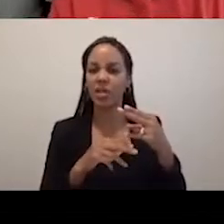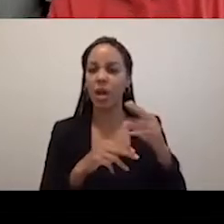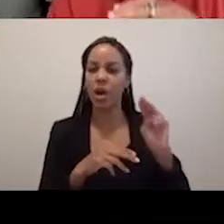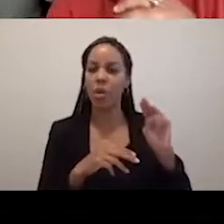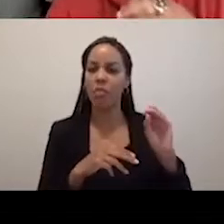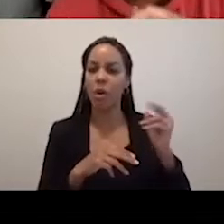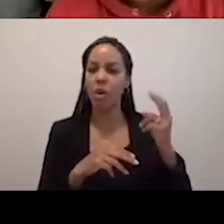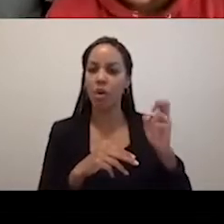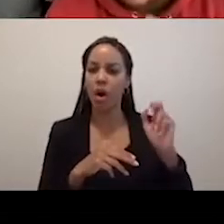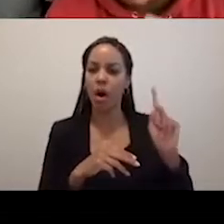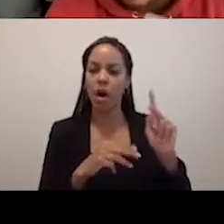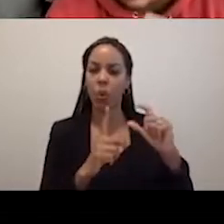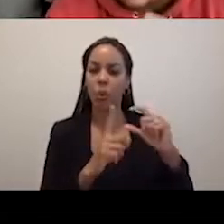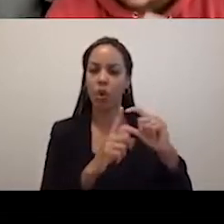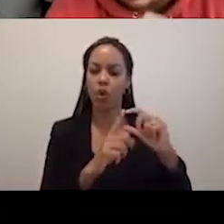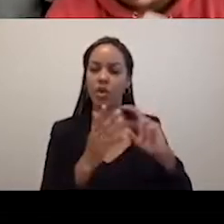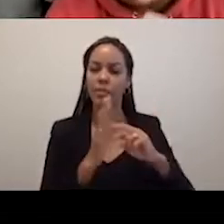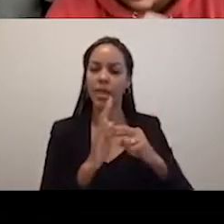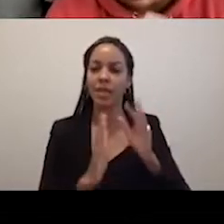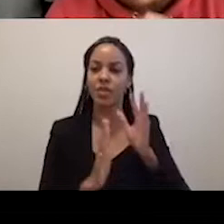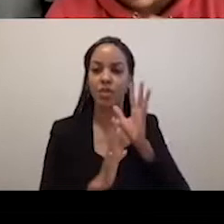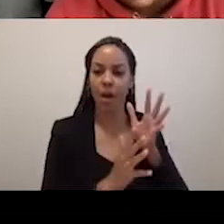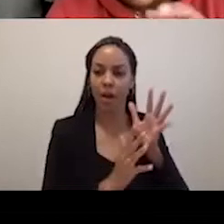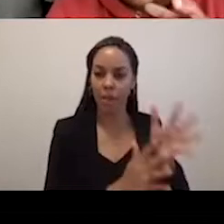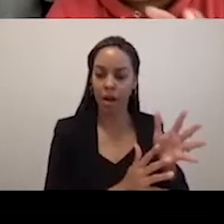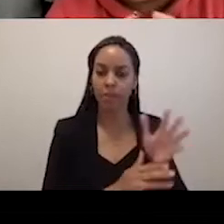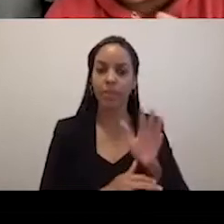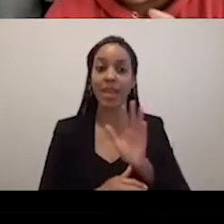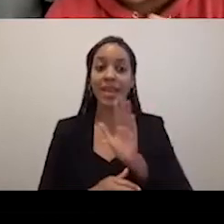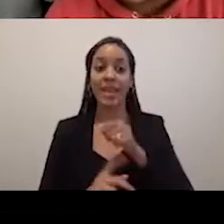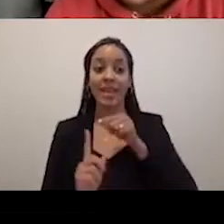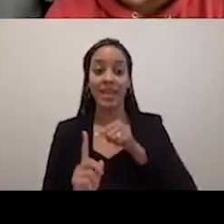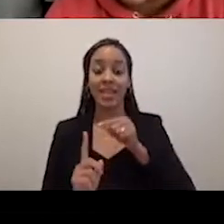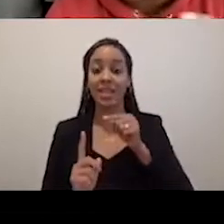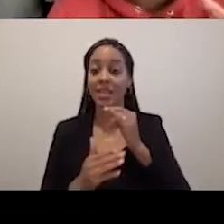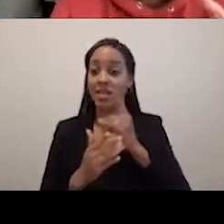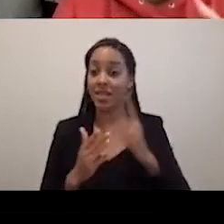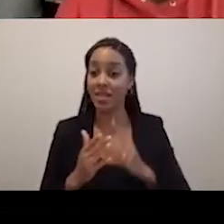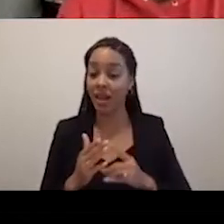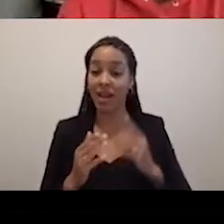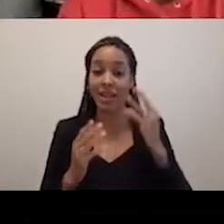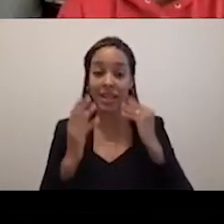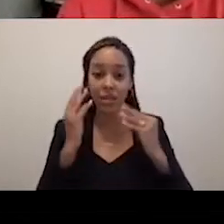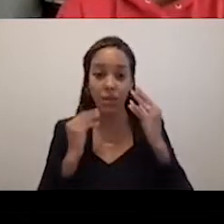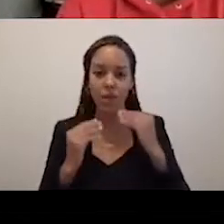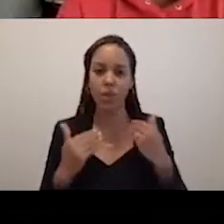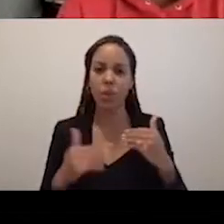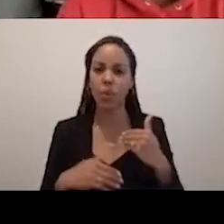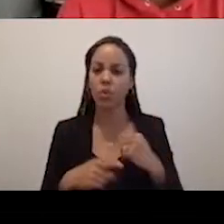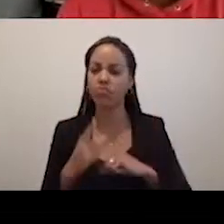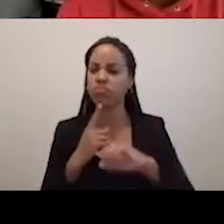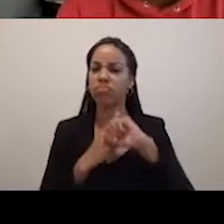he, designed this experience that really kind of shook me to my core, in that my grandmother,